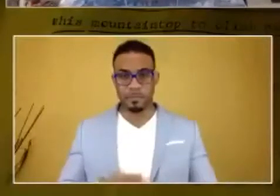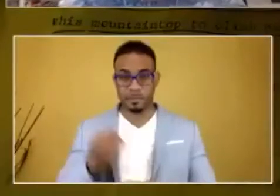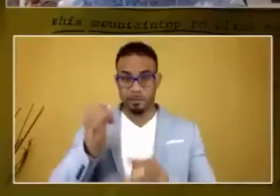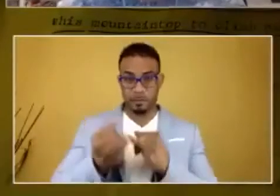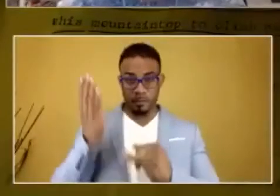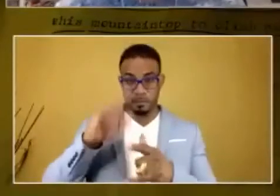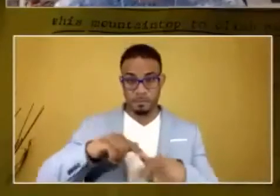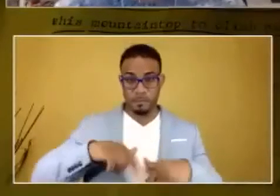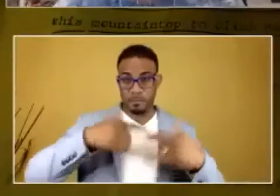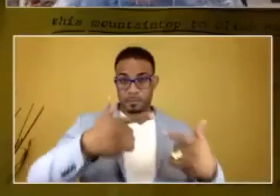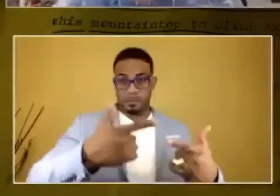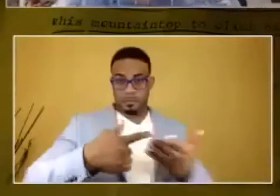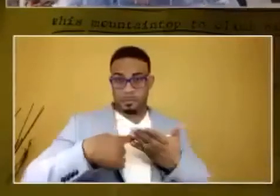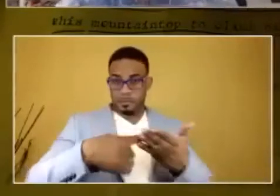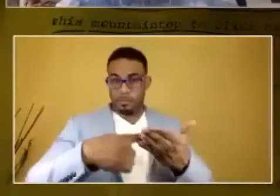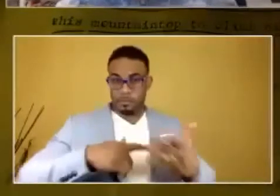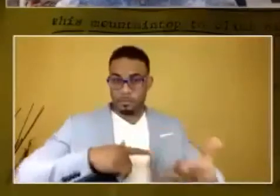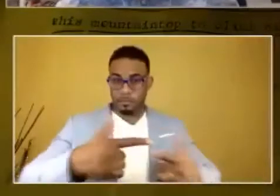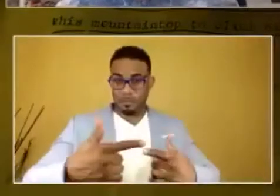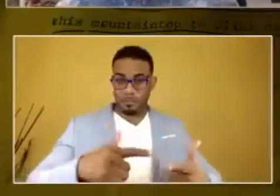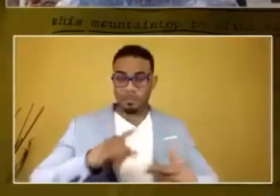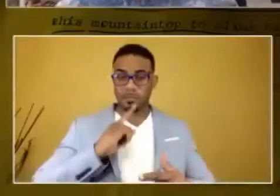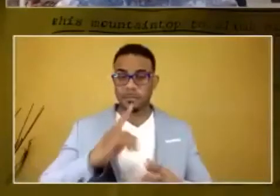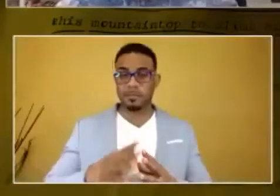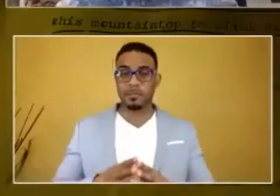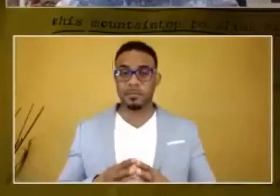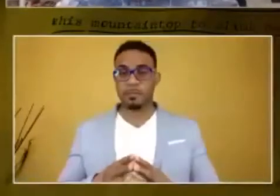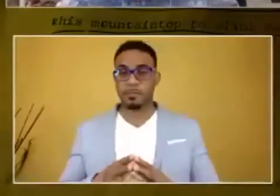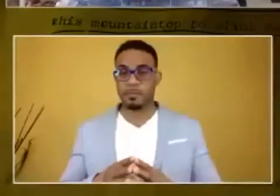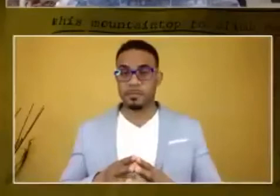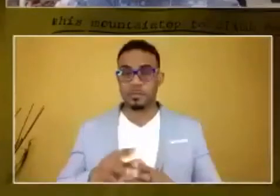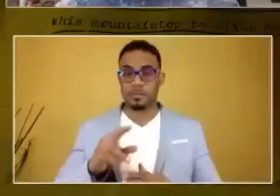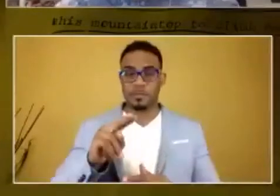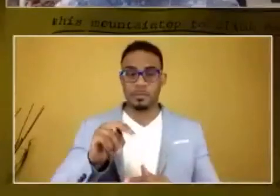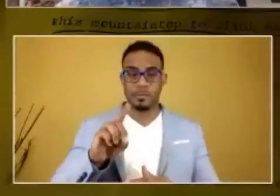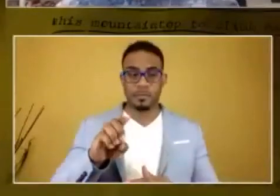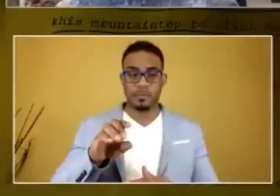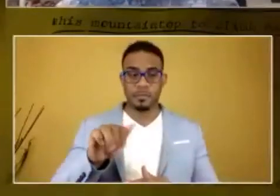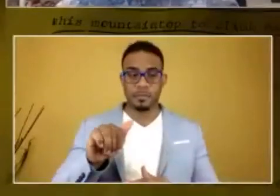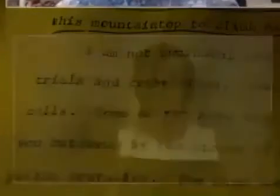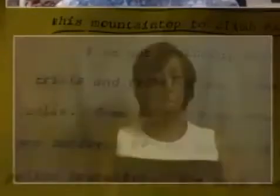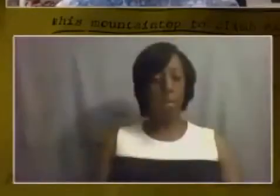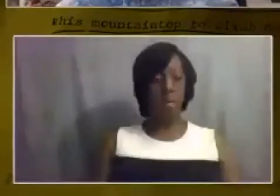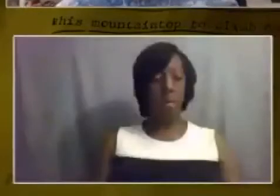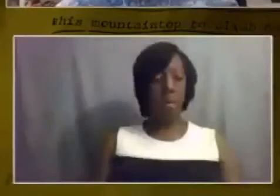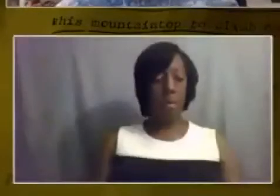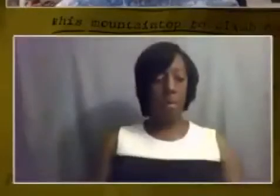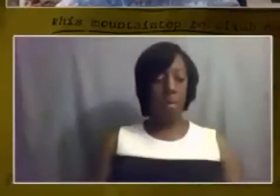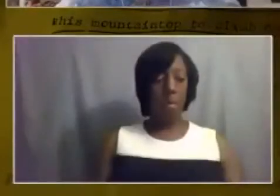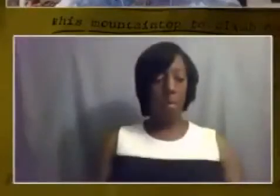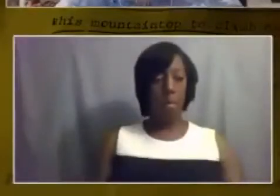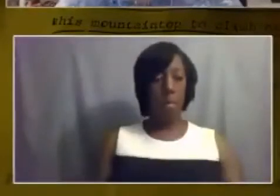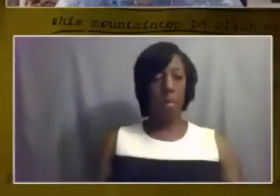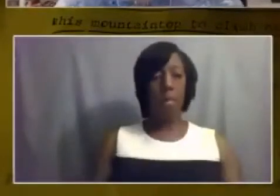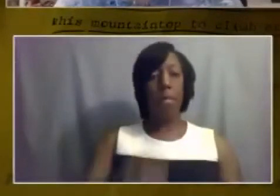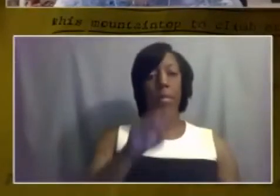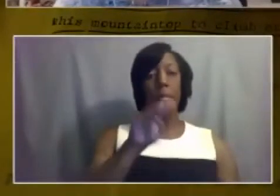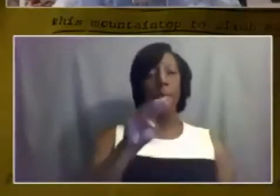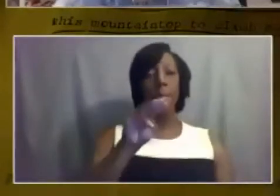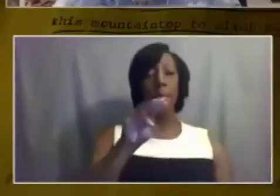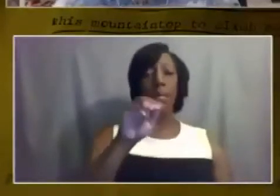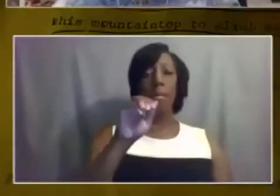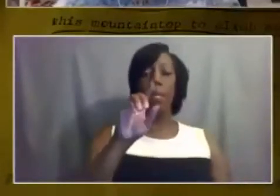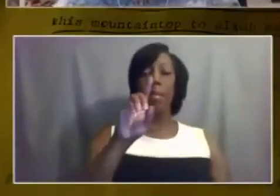have some conversation, is Medea Benjamin. Medea is the director of the Food